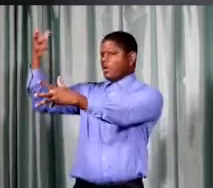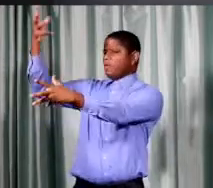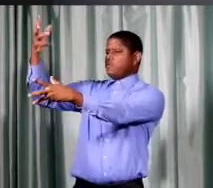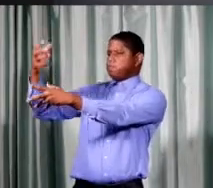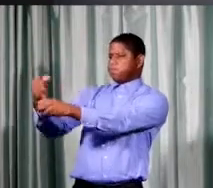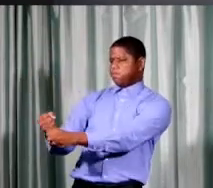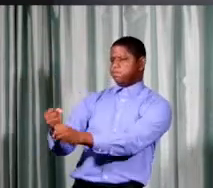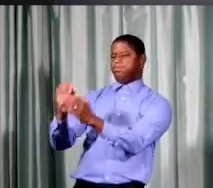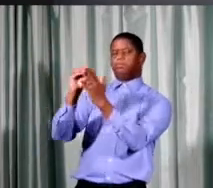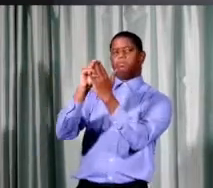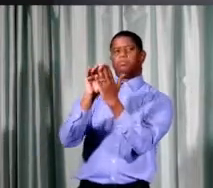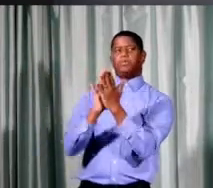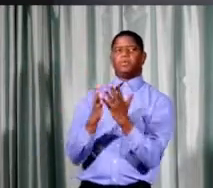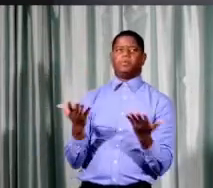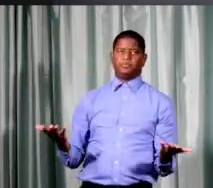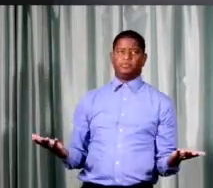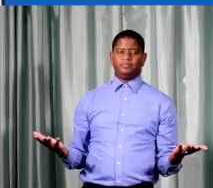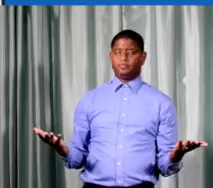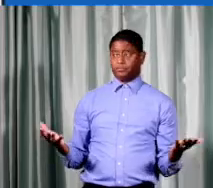We okay?